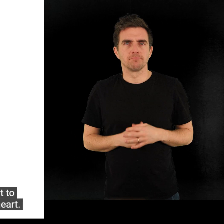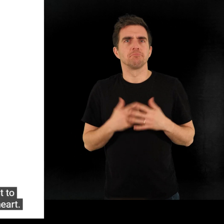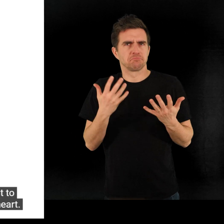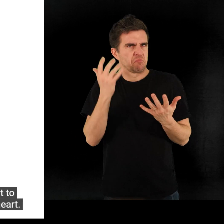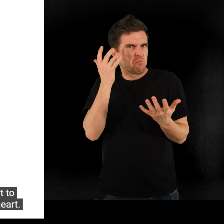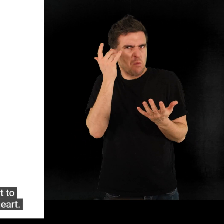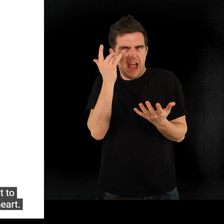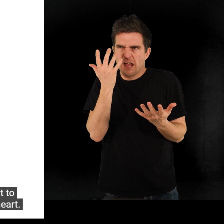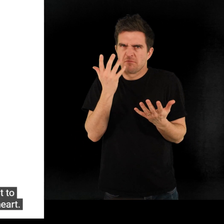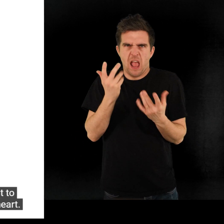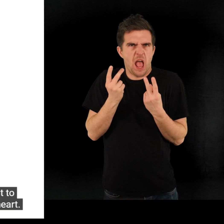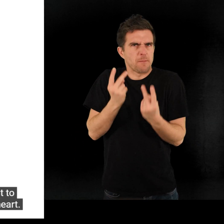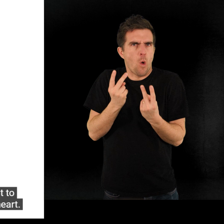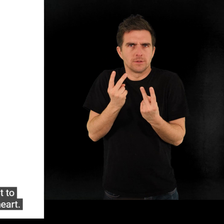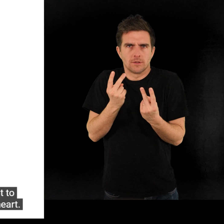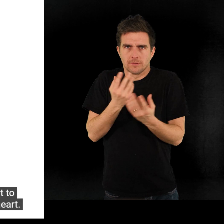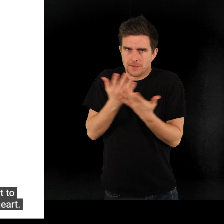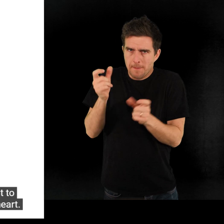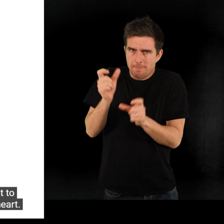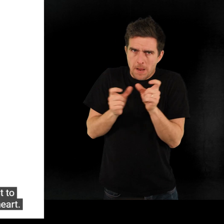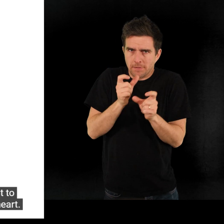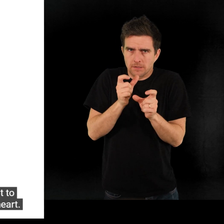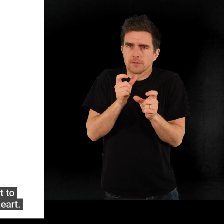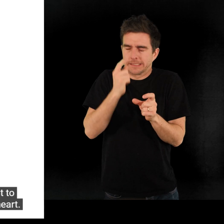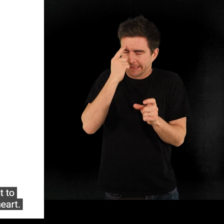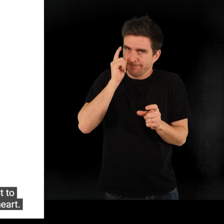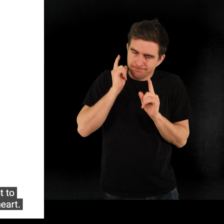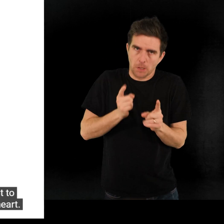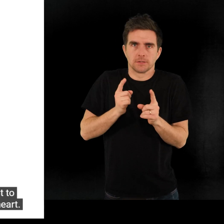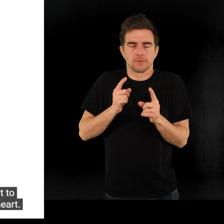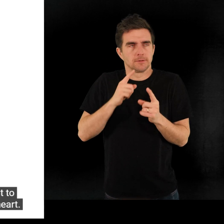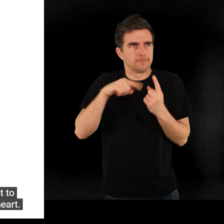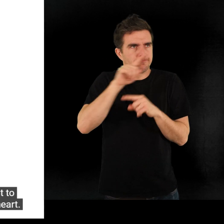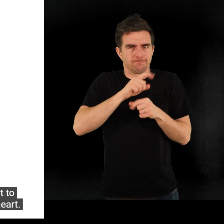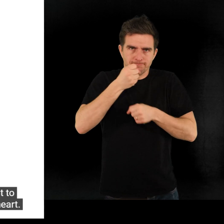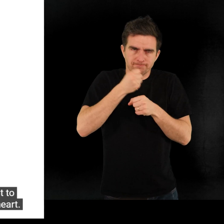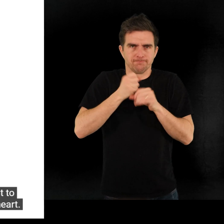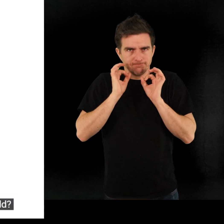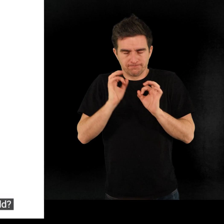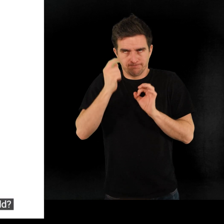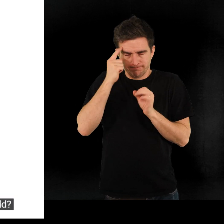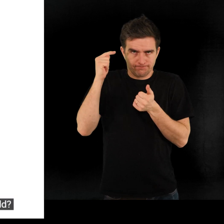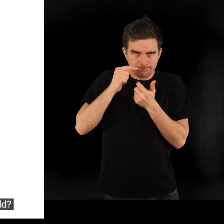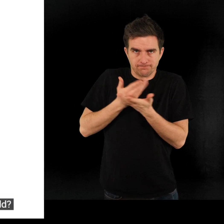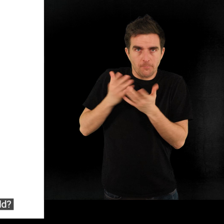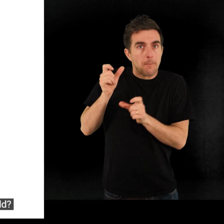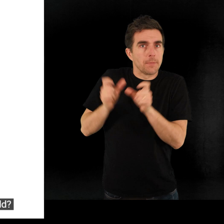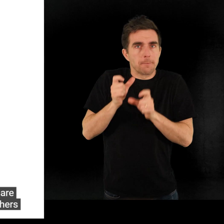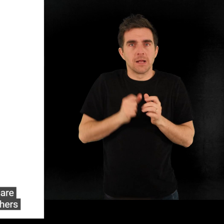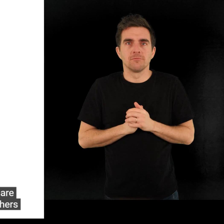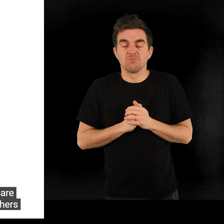to implement these laws. That's why we deem that it's important to put people who will have our interest at heart. Anything else you'd like